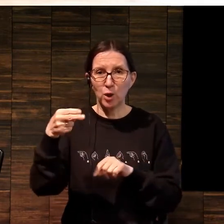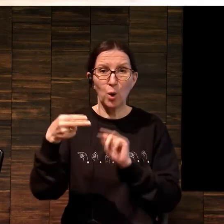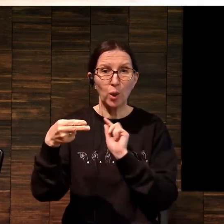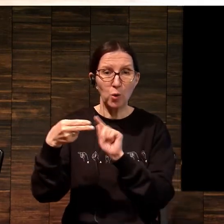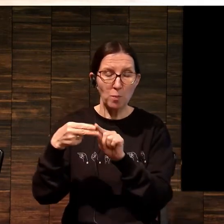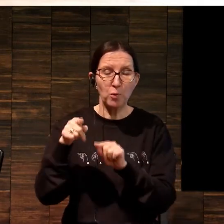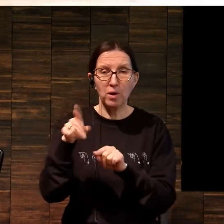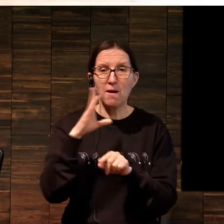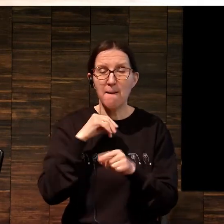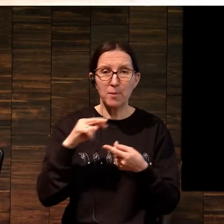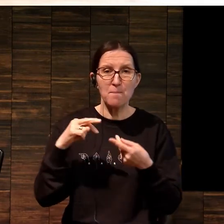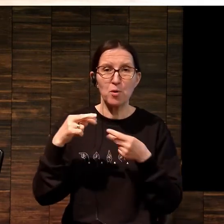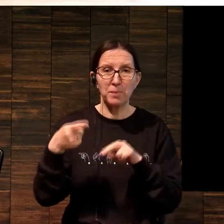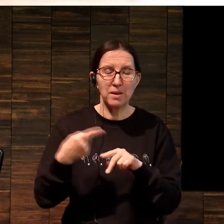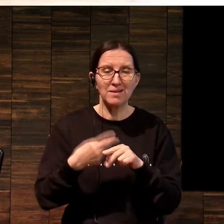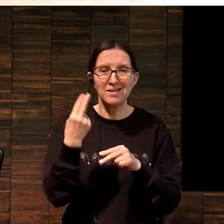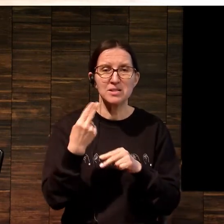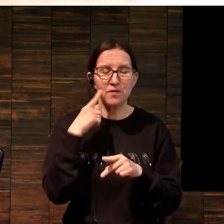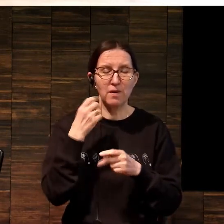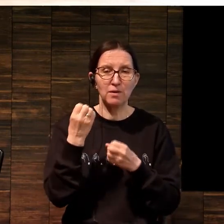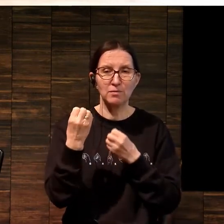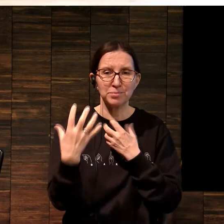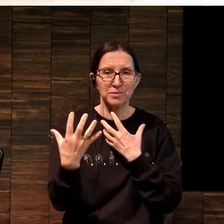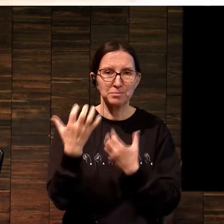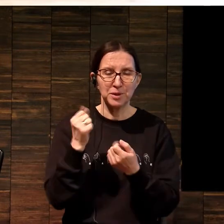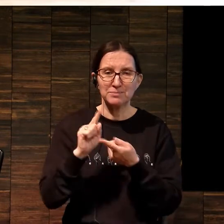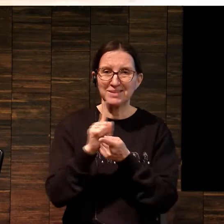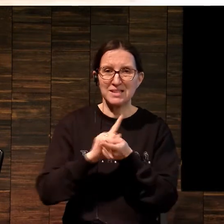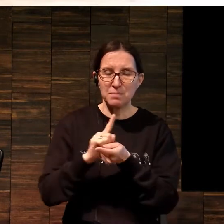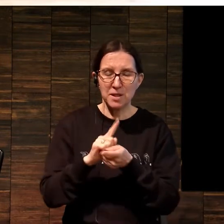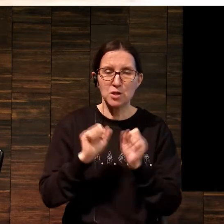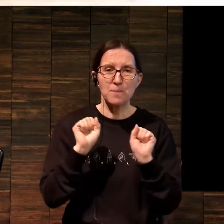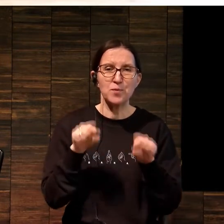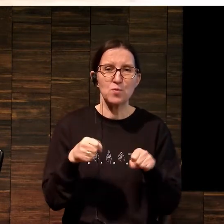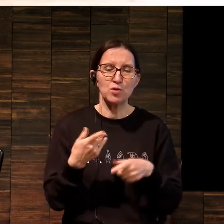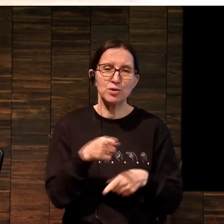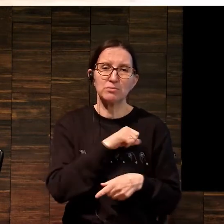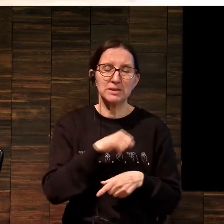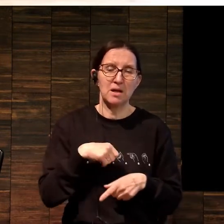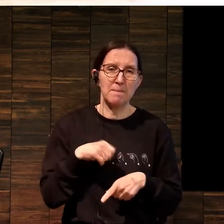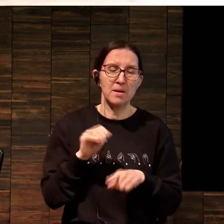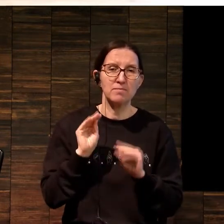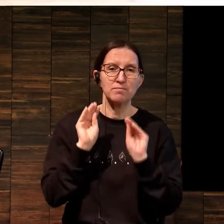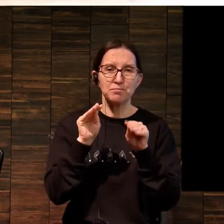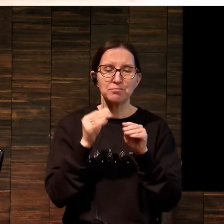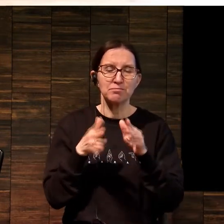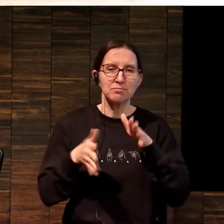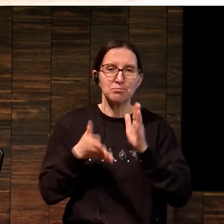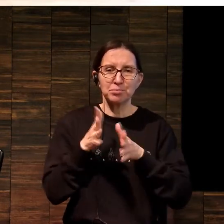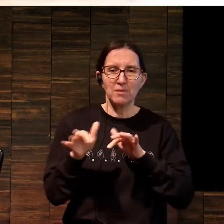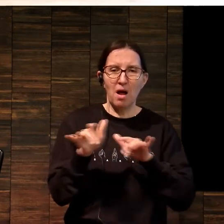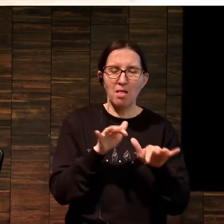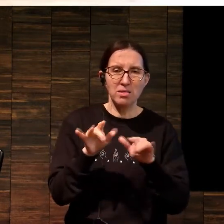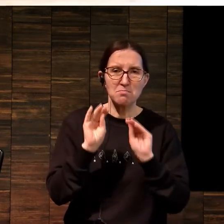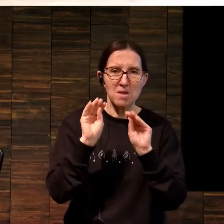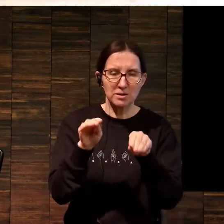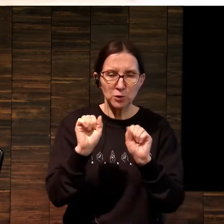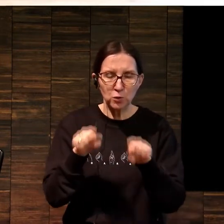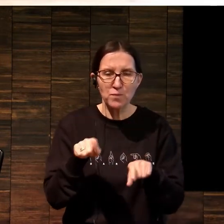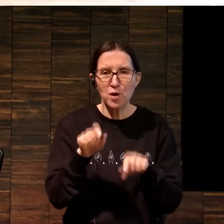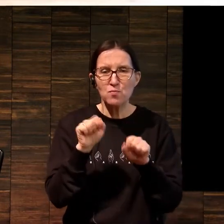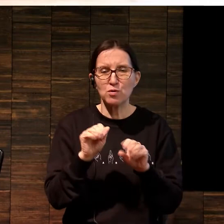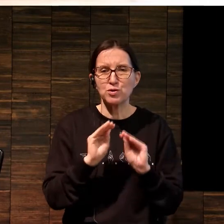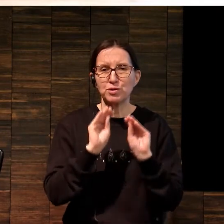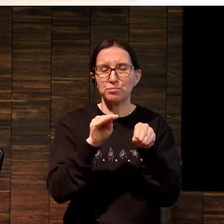pause animations, you have dyslexia fonts, so many really powerful tools that are integrated directly into